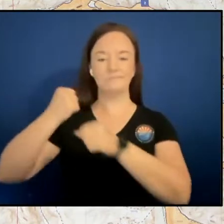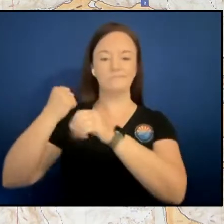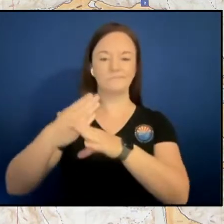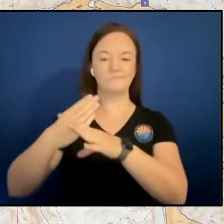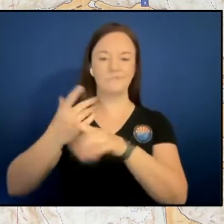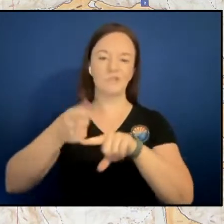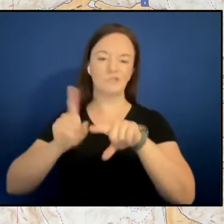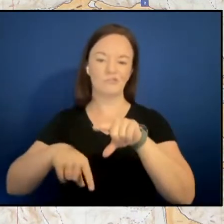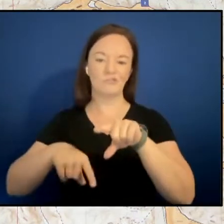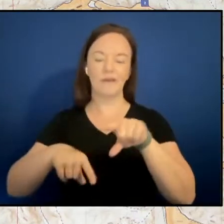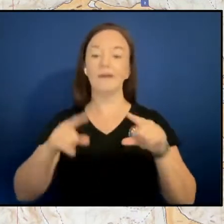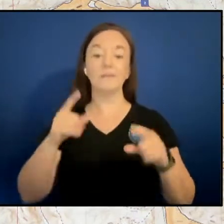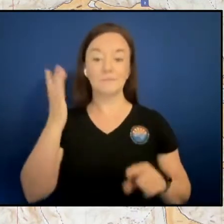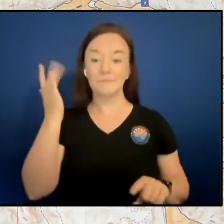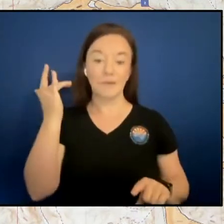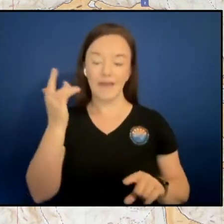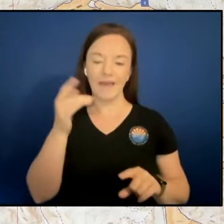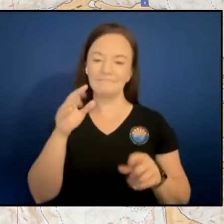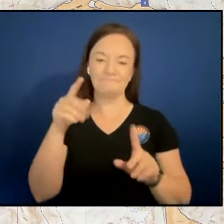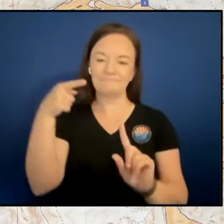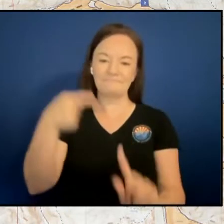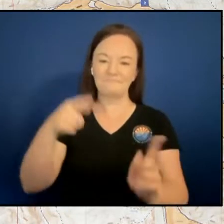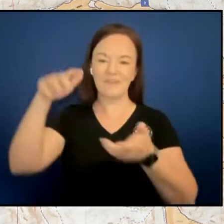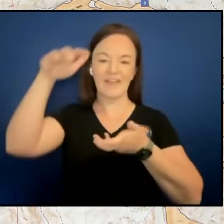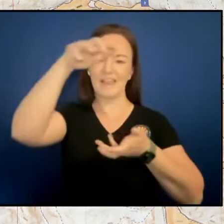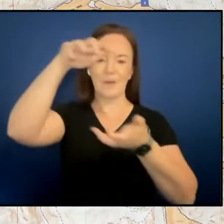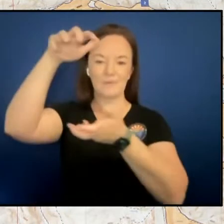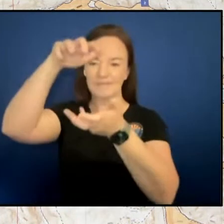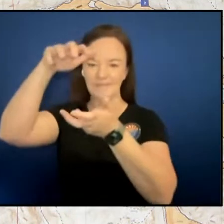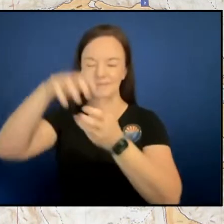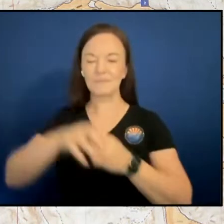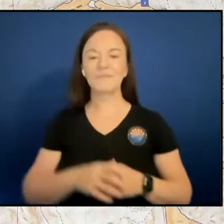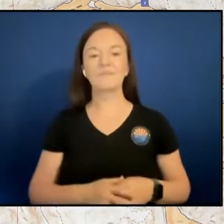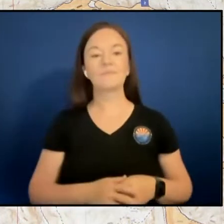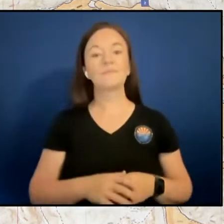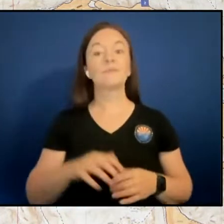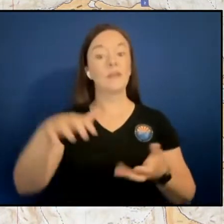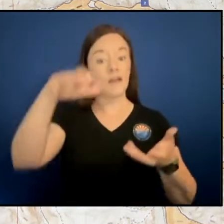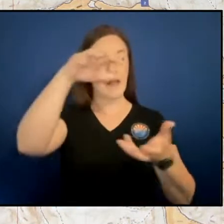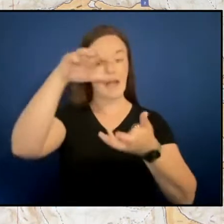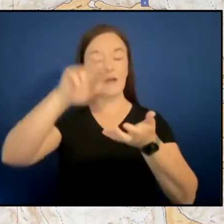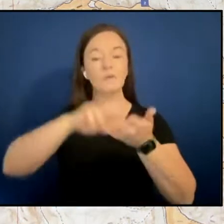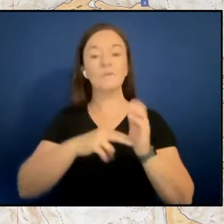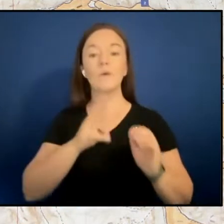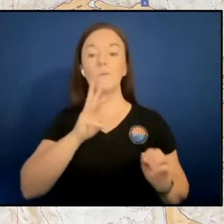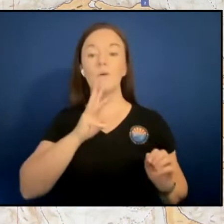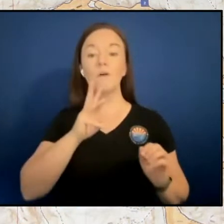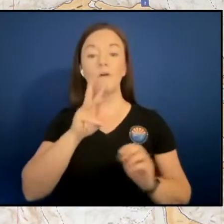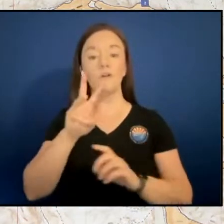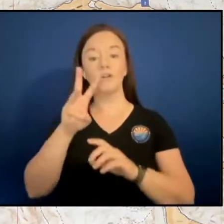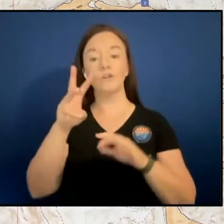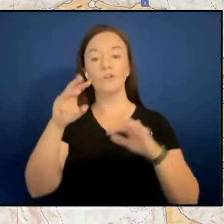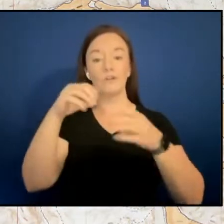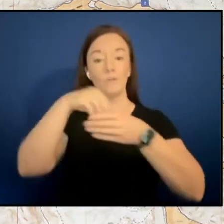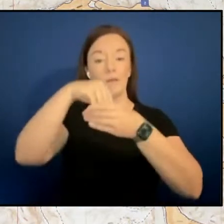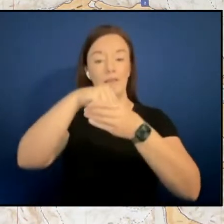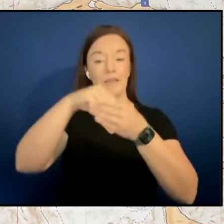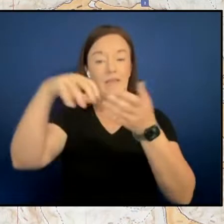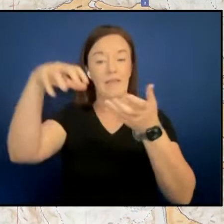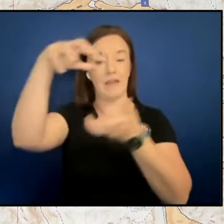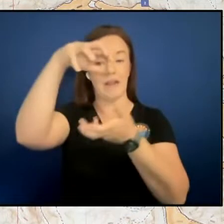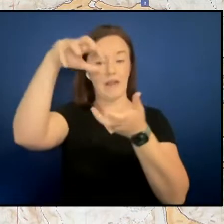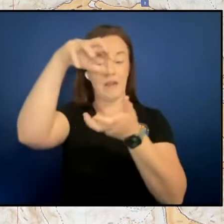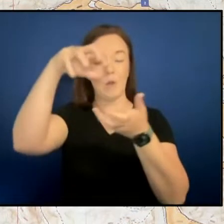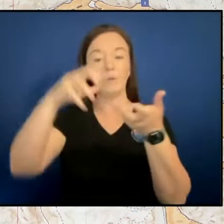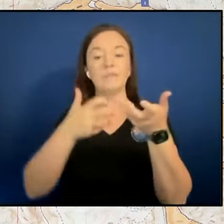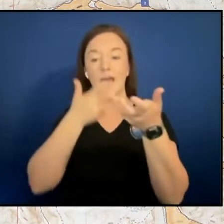there's clouds. When there's clouds, that water vapor absorbs the heat as it comes up, and then their sensors aren't able to detect the heat. What we did